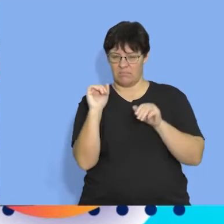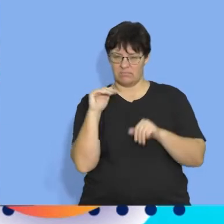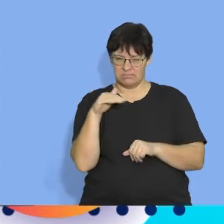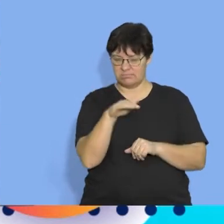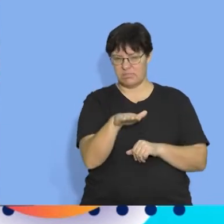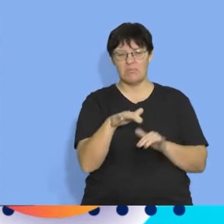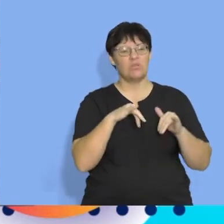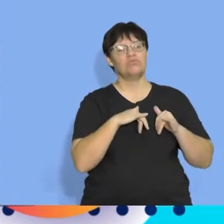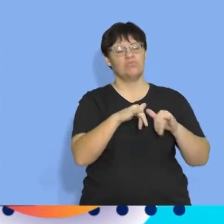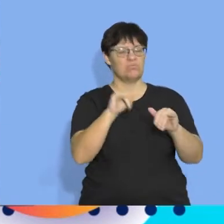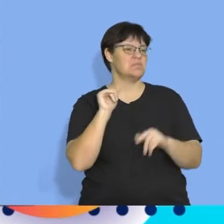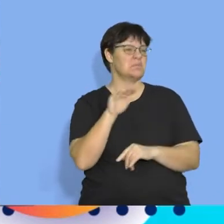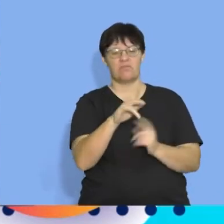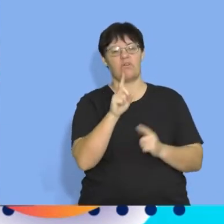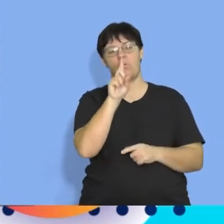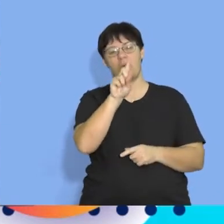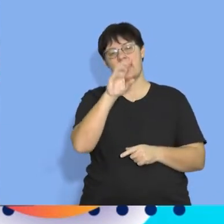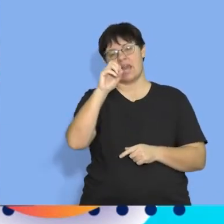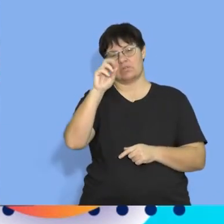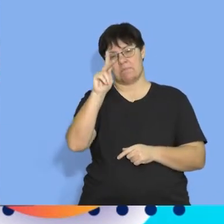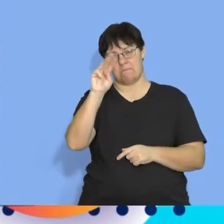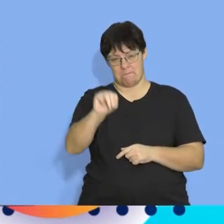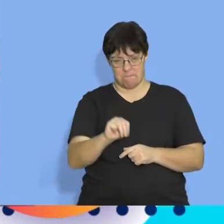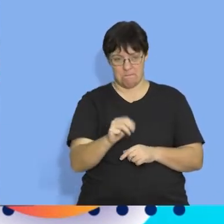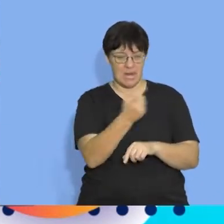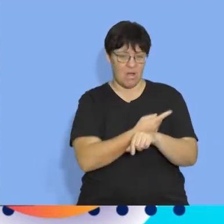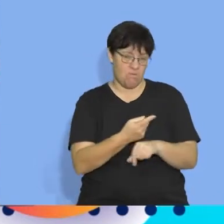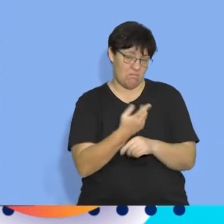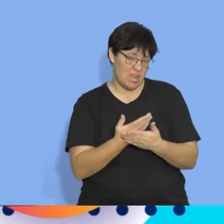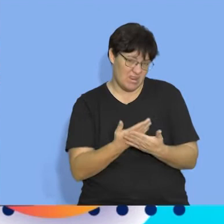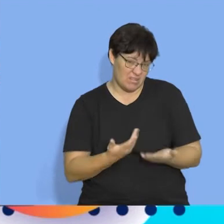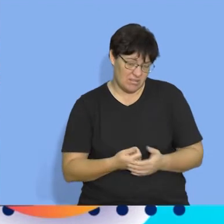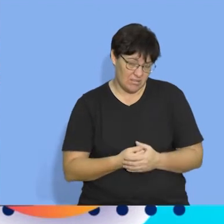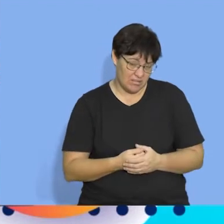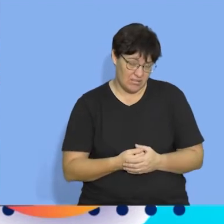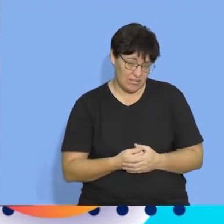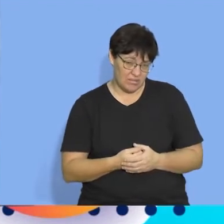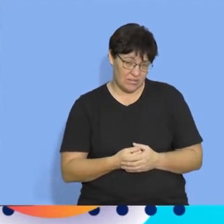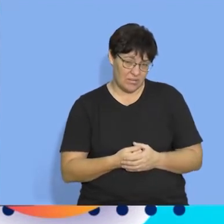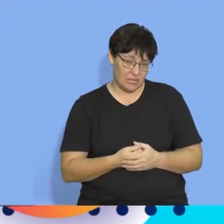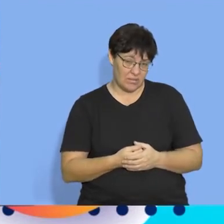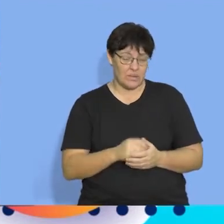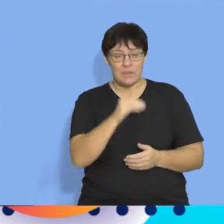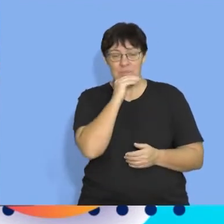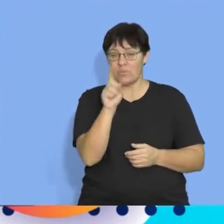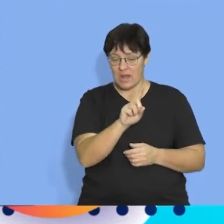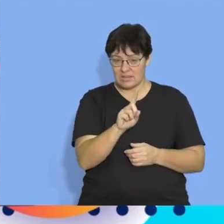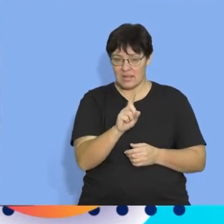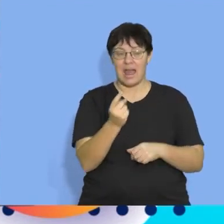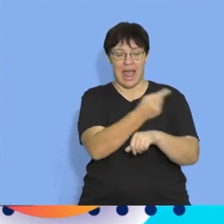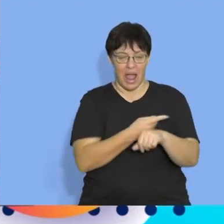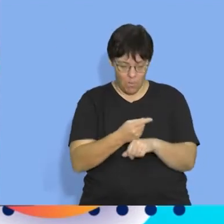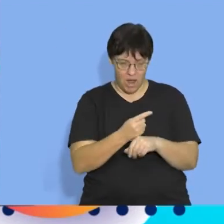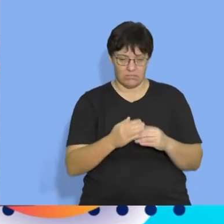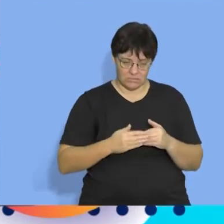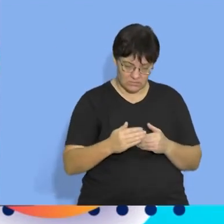you should go at a uniform speed of, say, 100 kilometers per hour. You can do that, okay? But it means that every